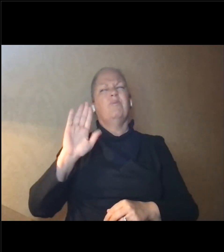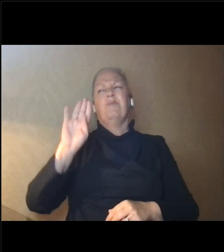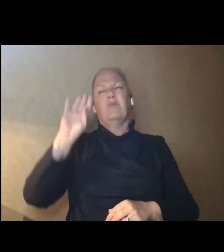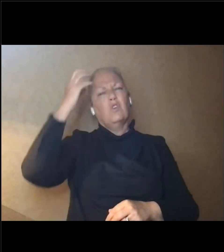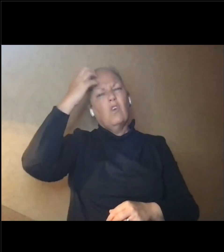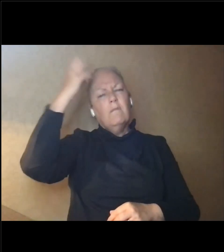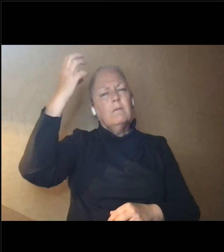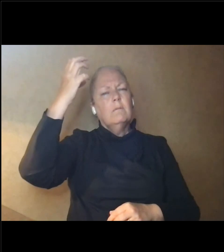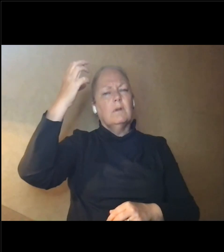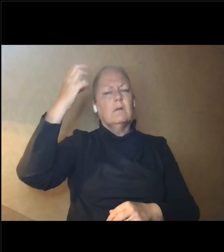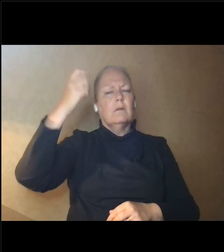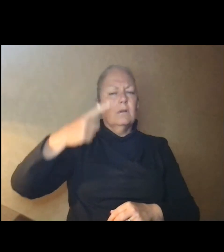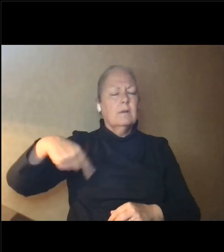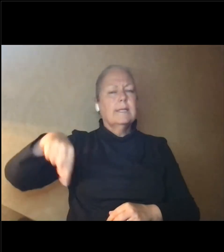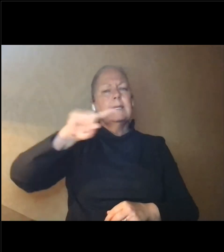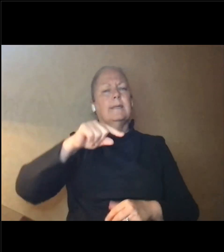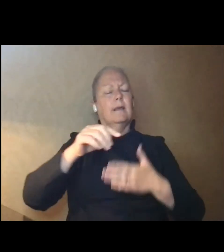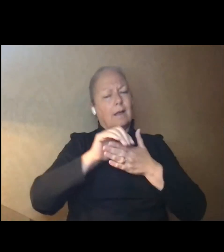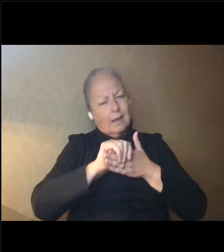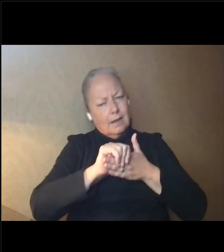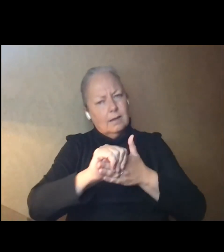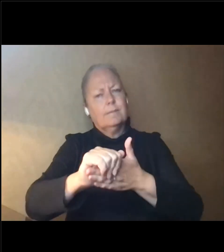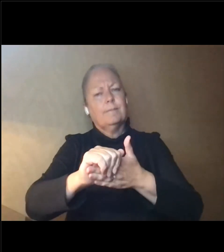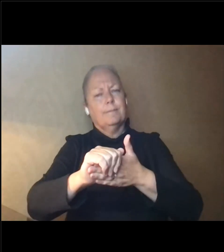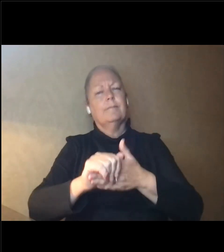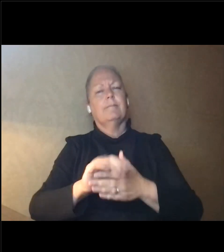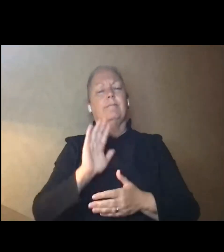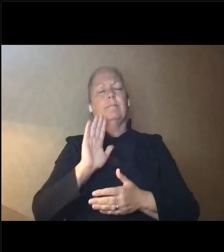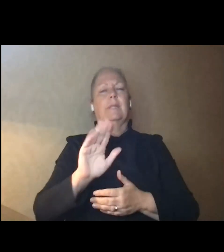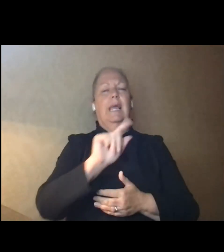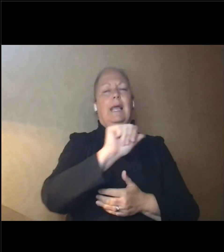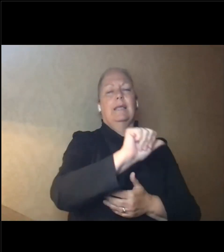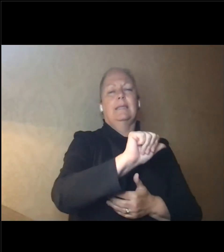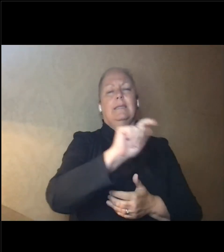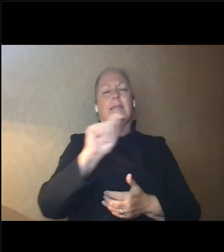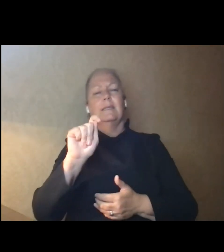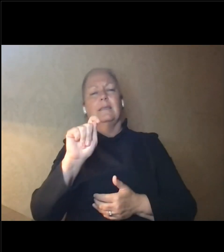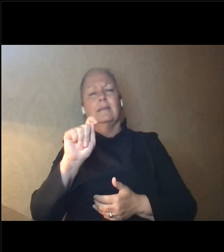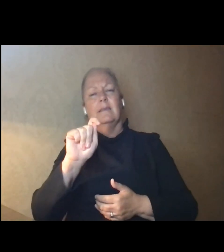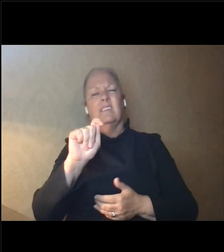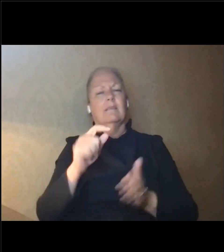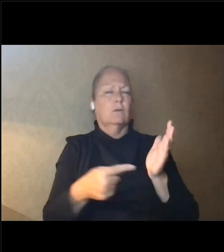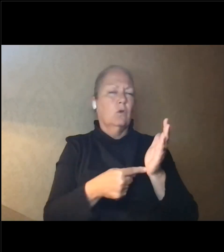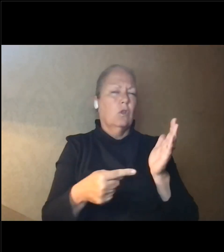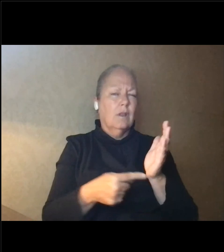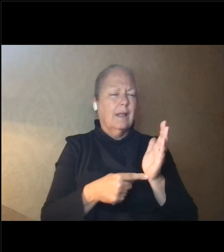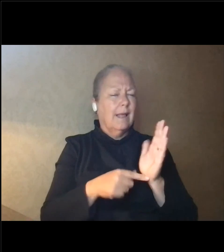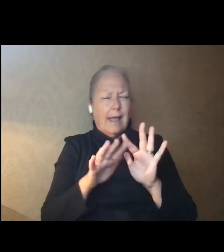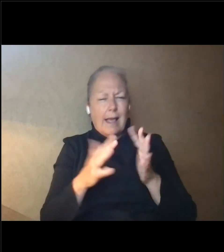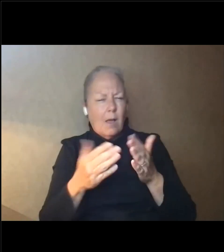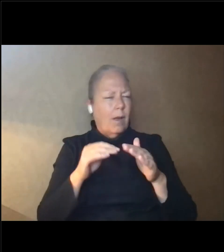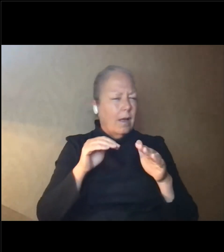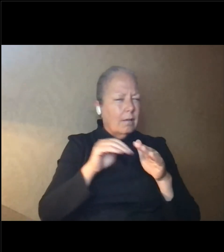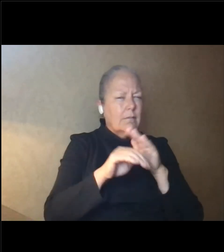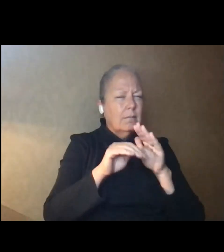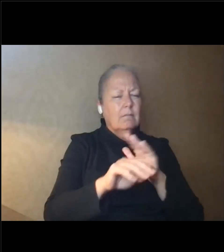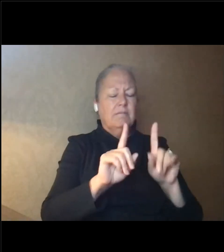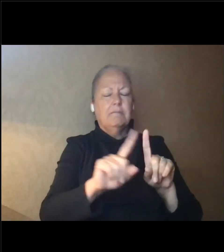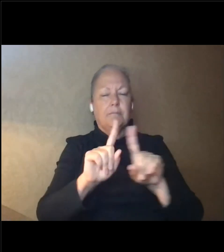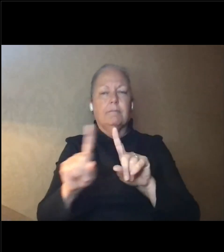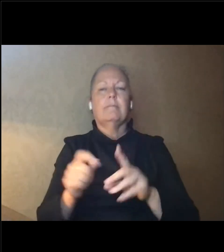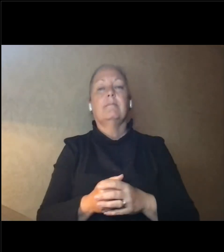this important aspect of assistive technology and how to improve access. So it really plays a part, when political